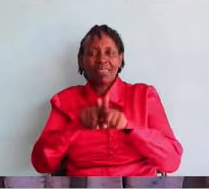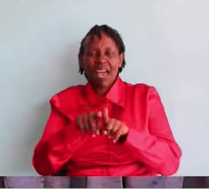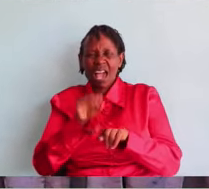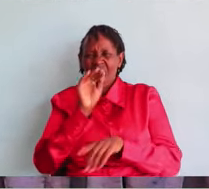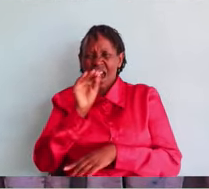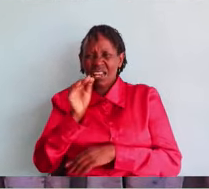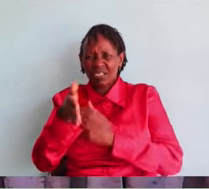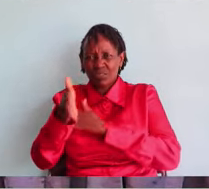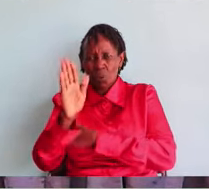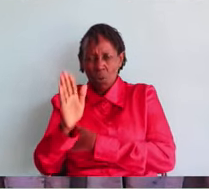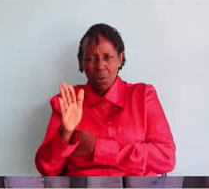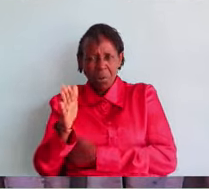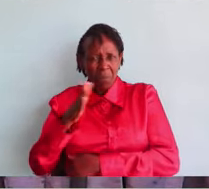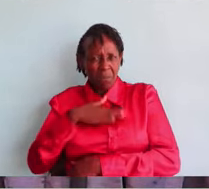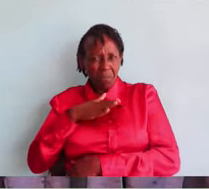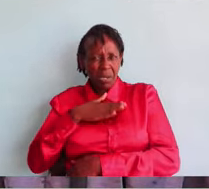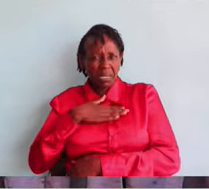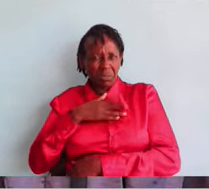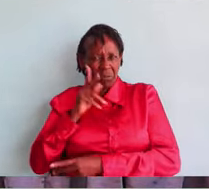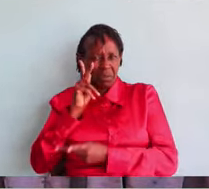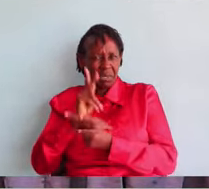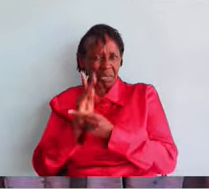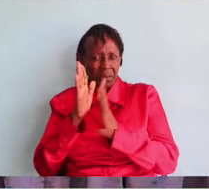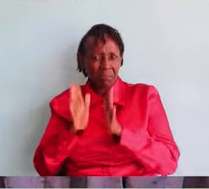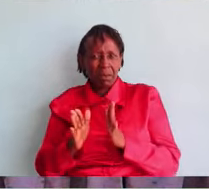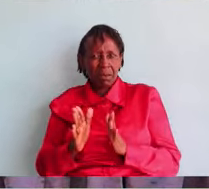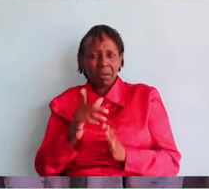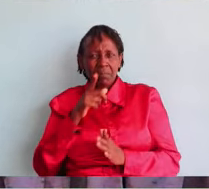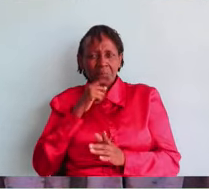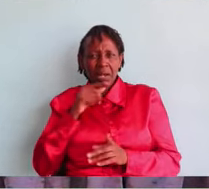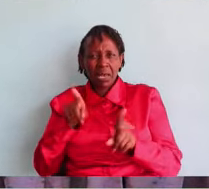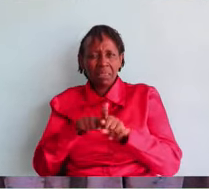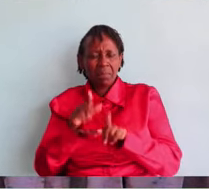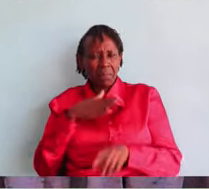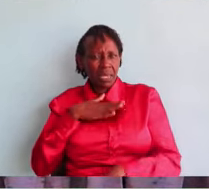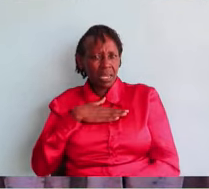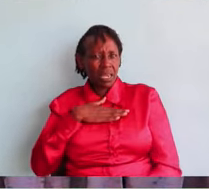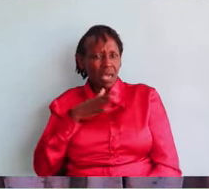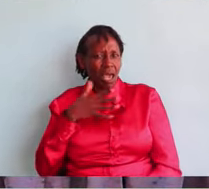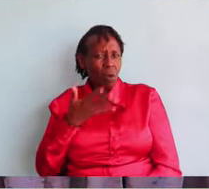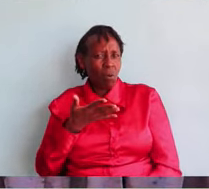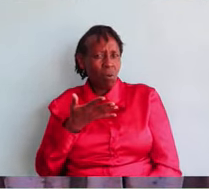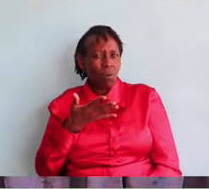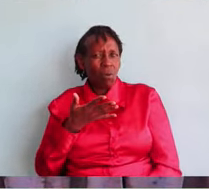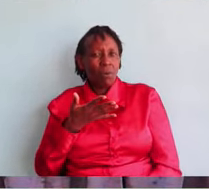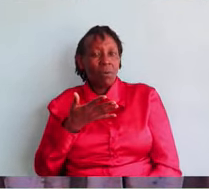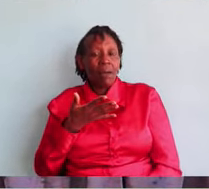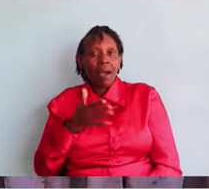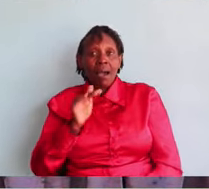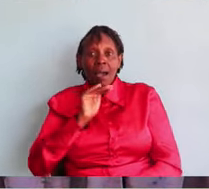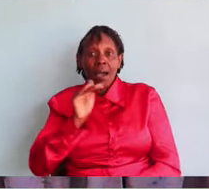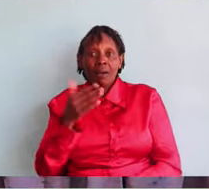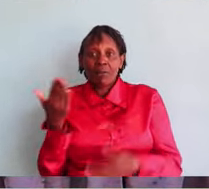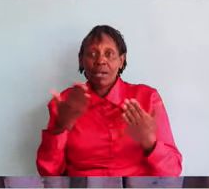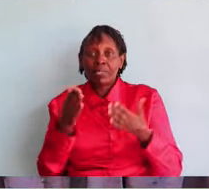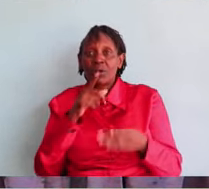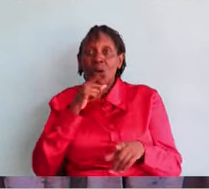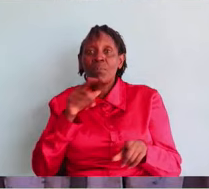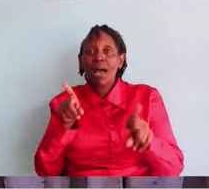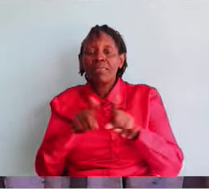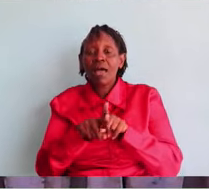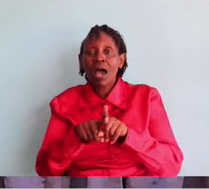God, am I my brother's keeper? Remember, God had asked him, where is your brother? Did he